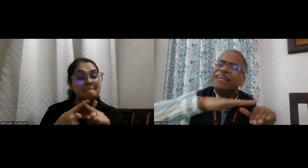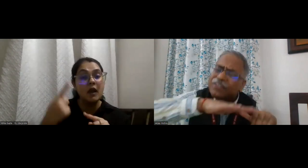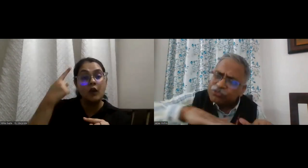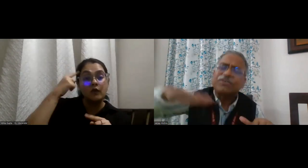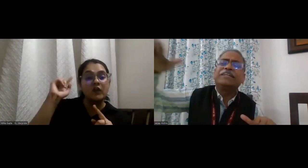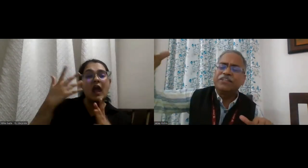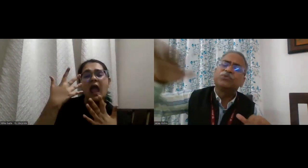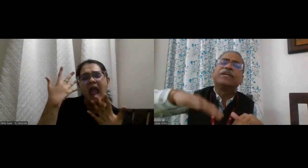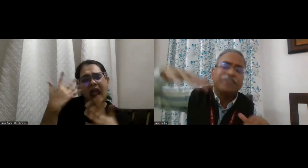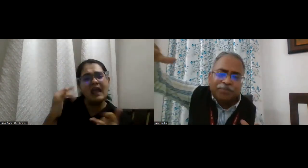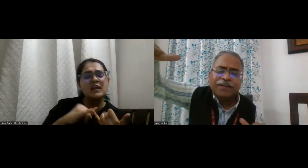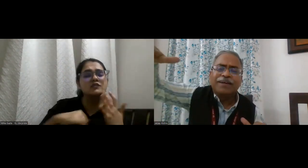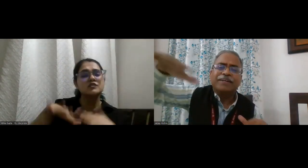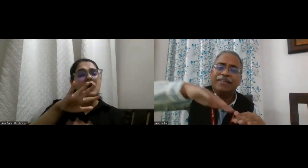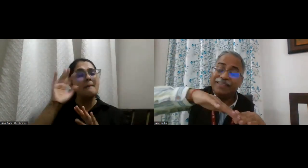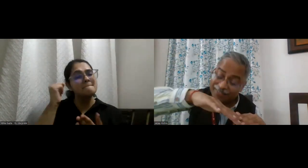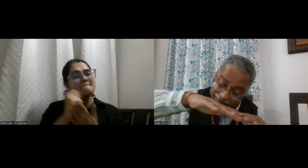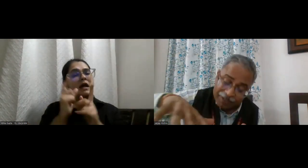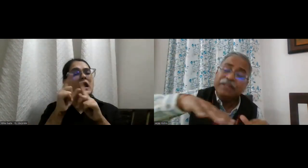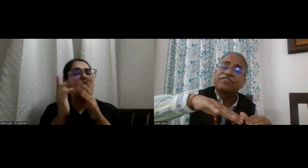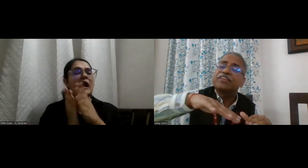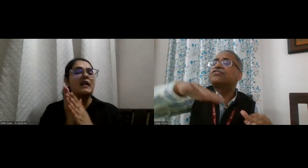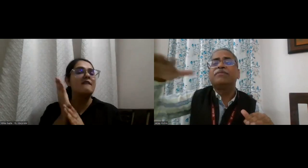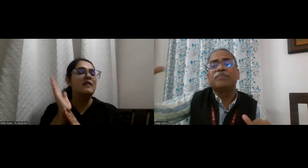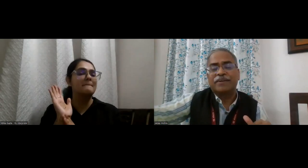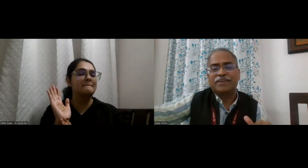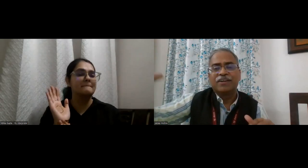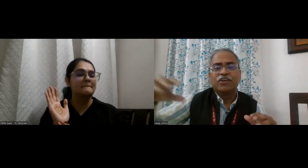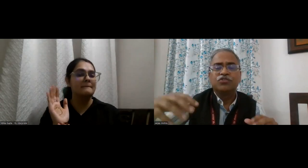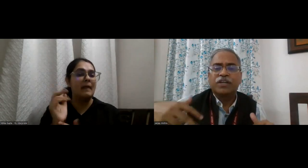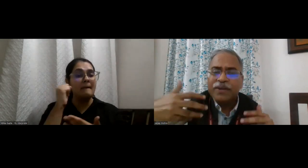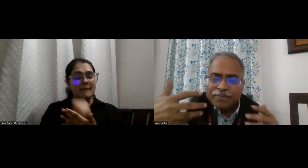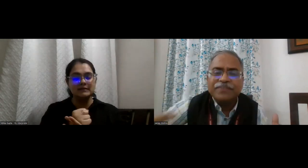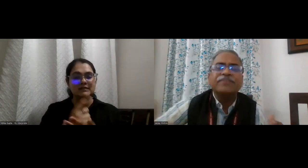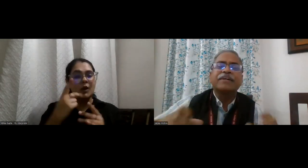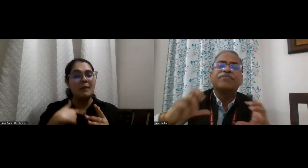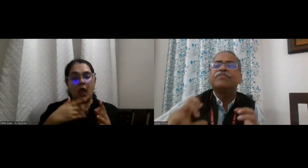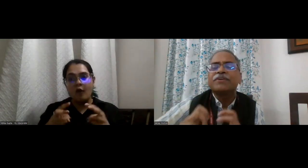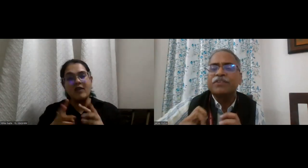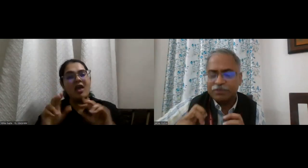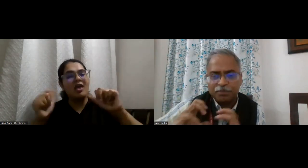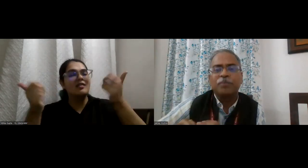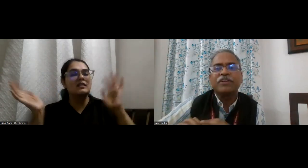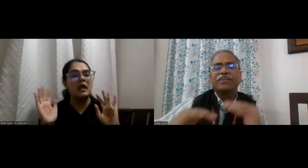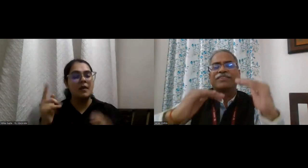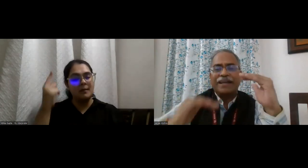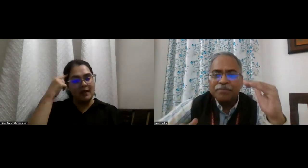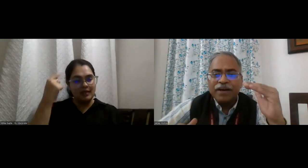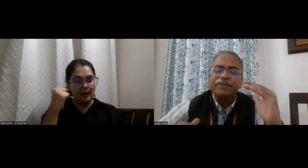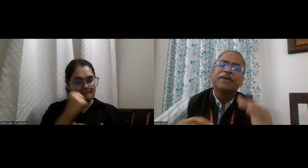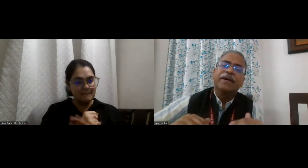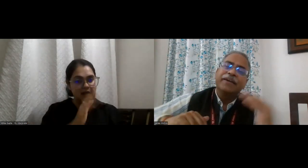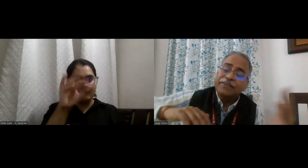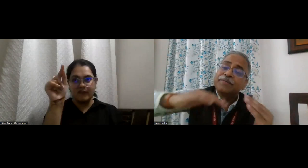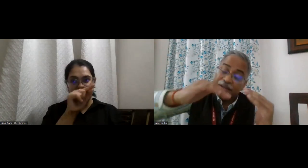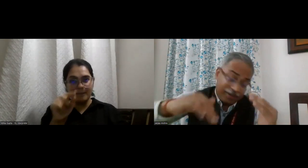for any society to develop in a sustainable manner. You cannot imagine that 50% of the population is lagging